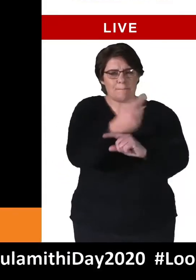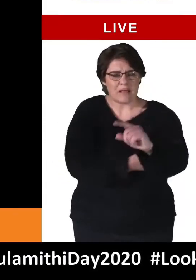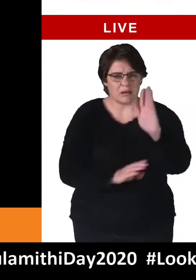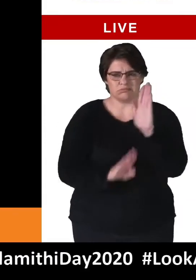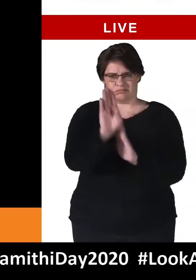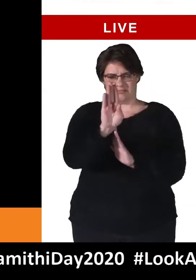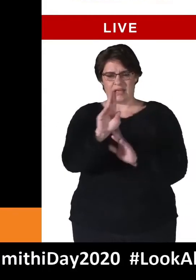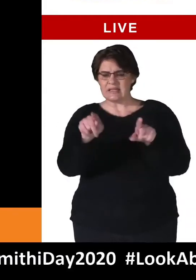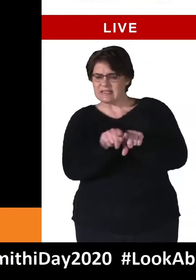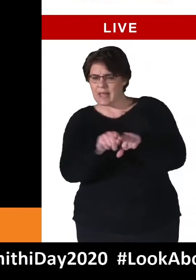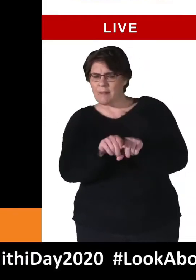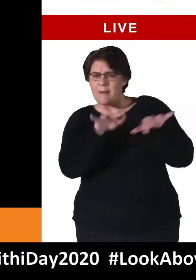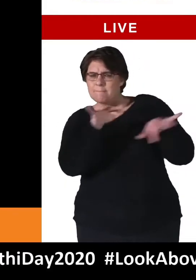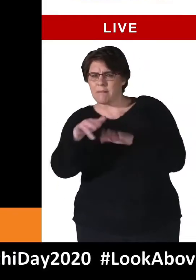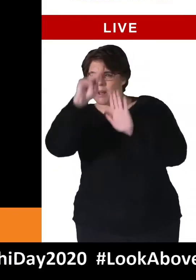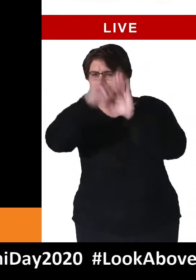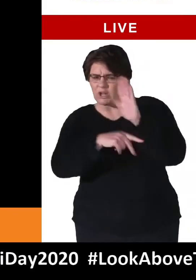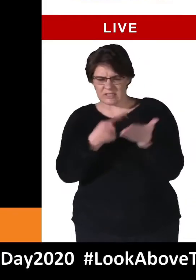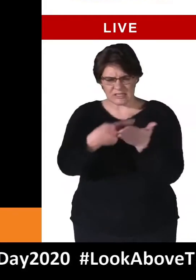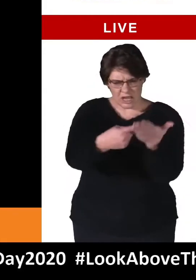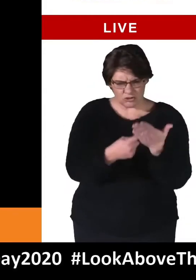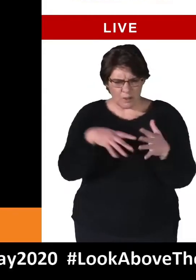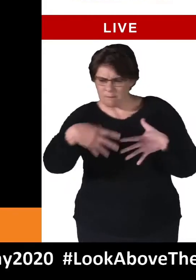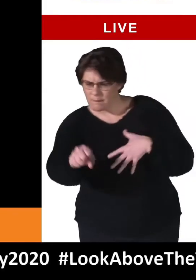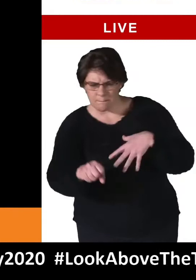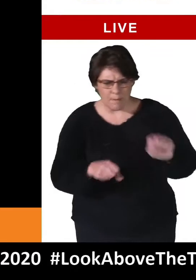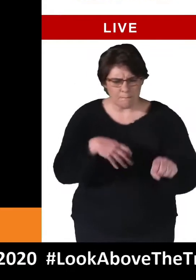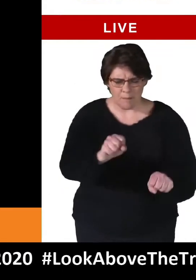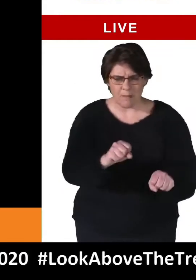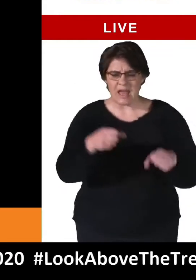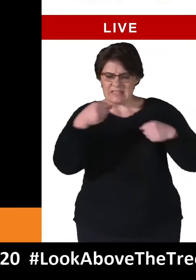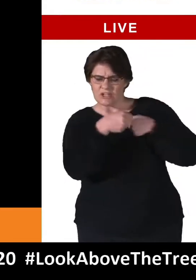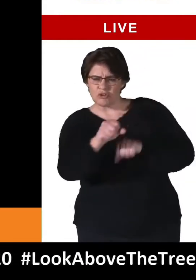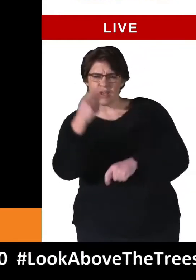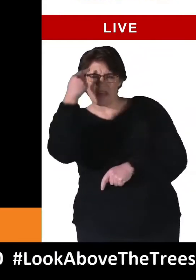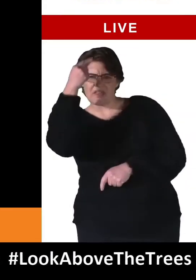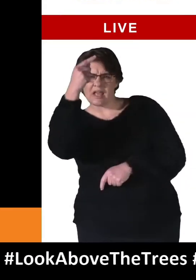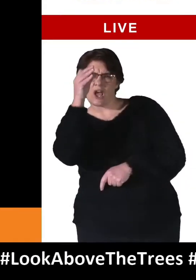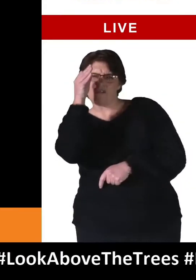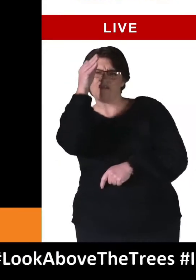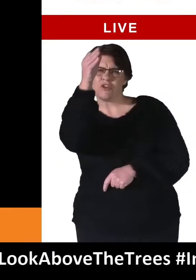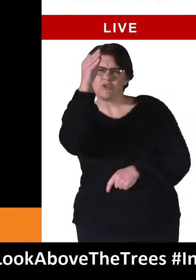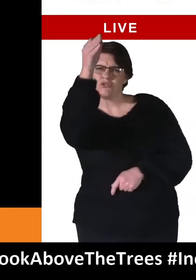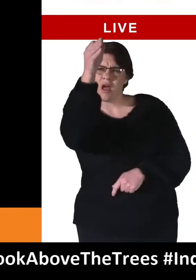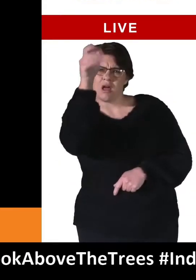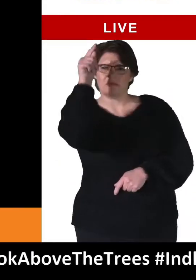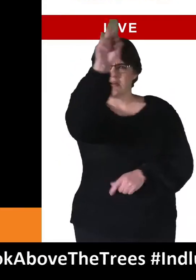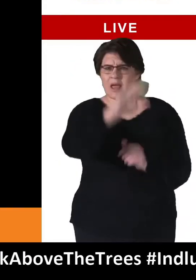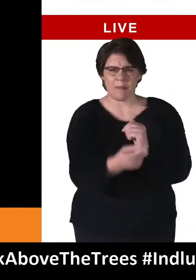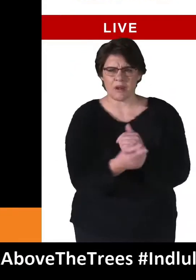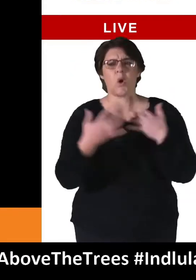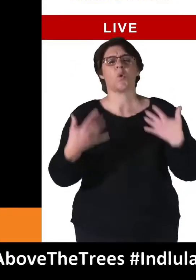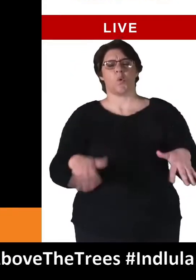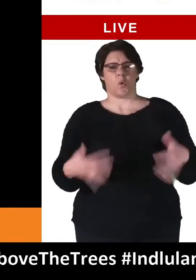enrich public policy discussion, and inform long-term strategic thinking in South Africa. Our work has